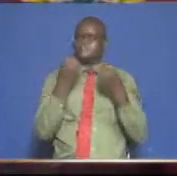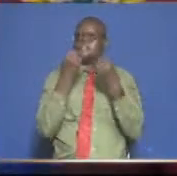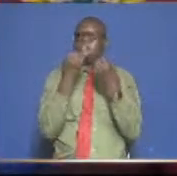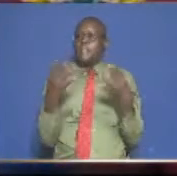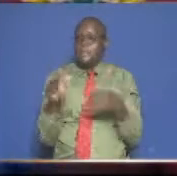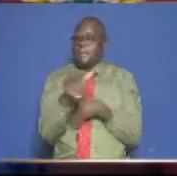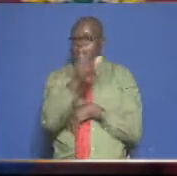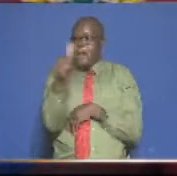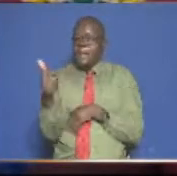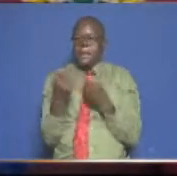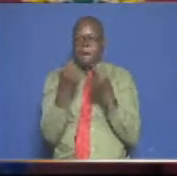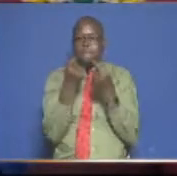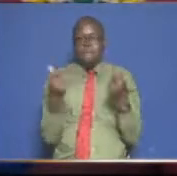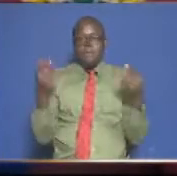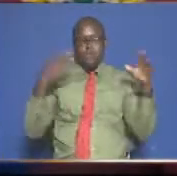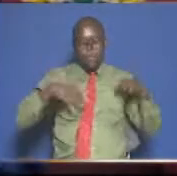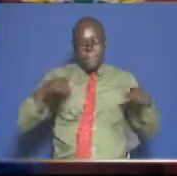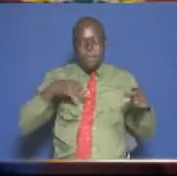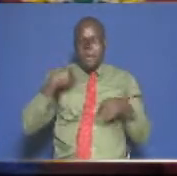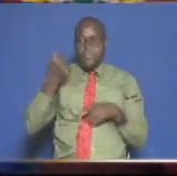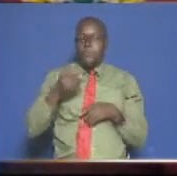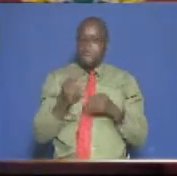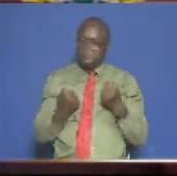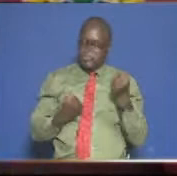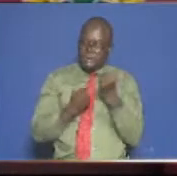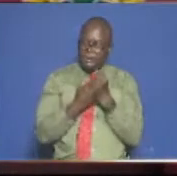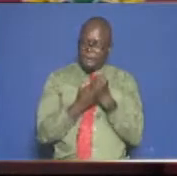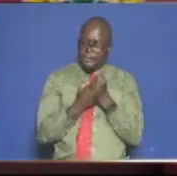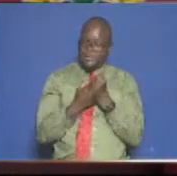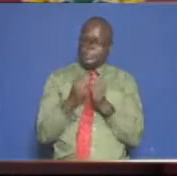other few people who remained close to him.